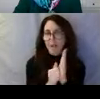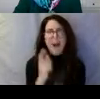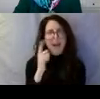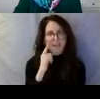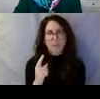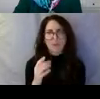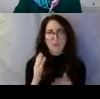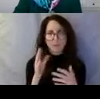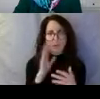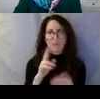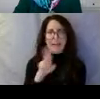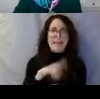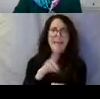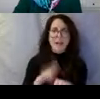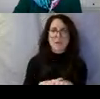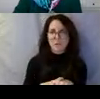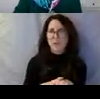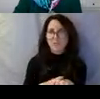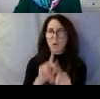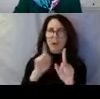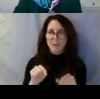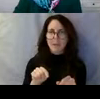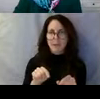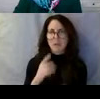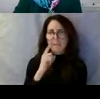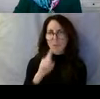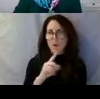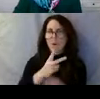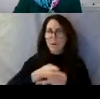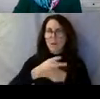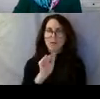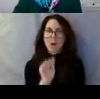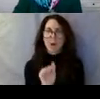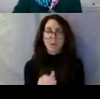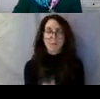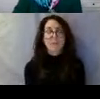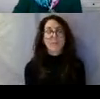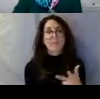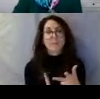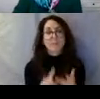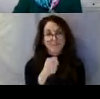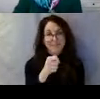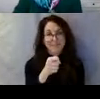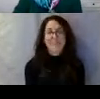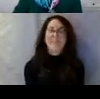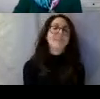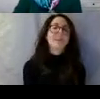level recommendations with regards to childcare through Balancing Act. Artist producer resource. This is something, you know,